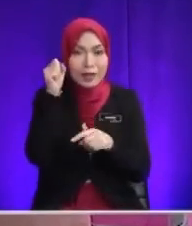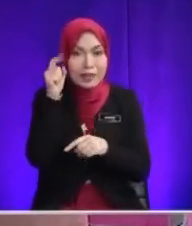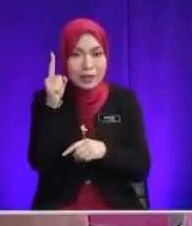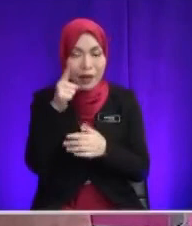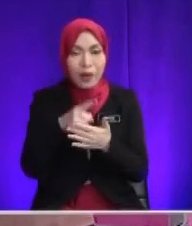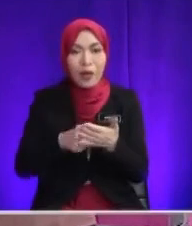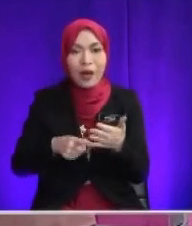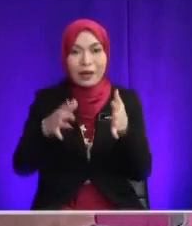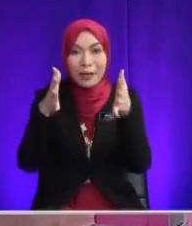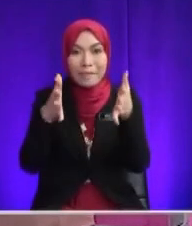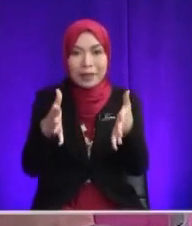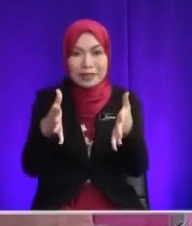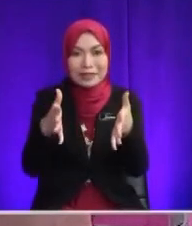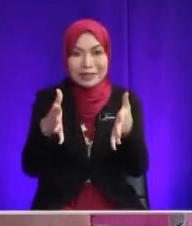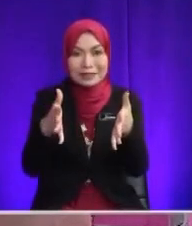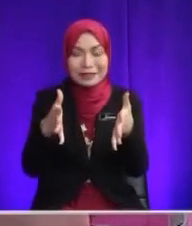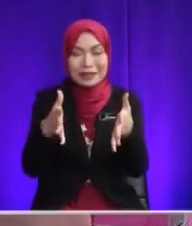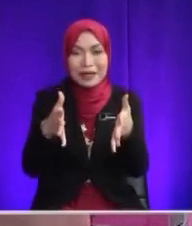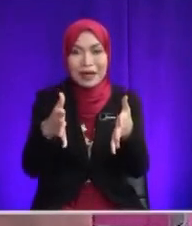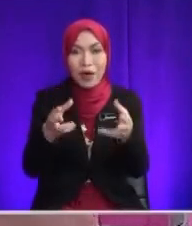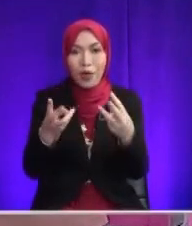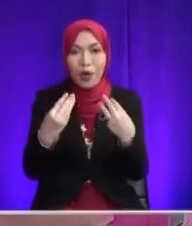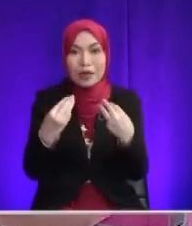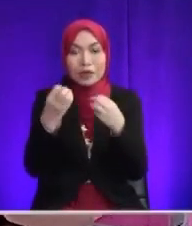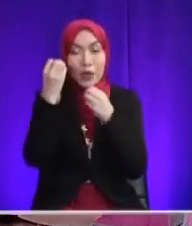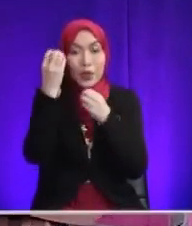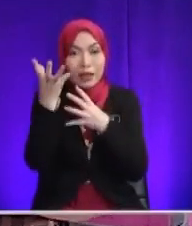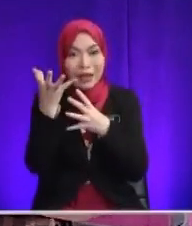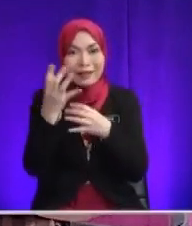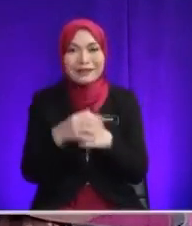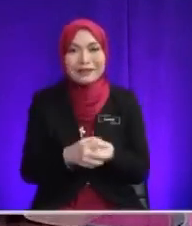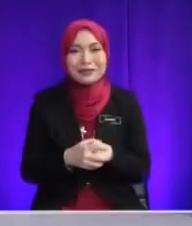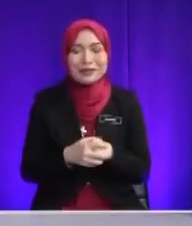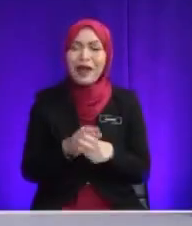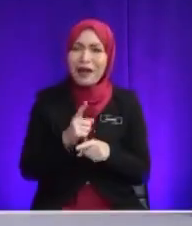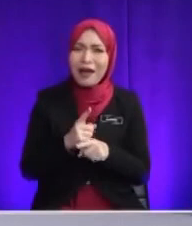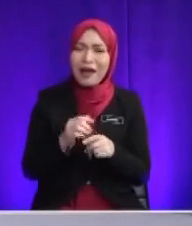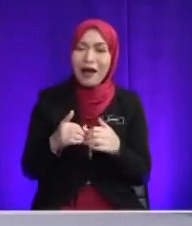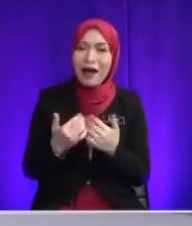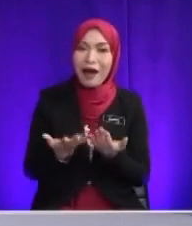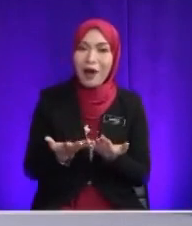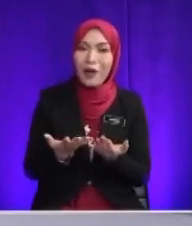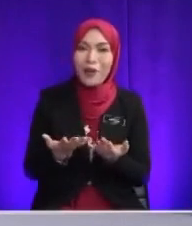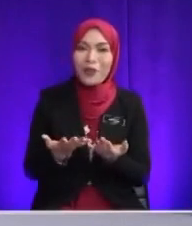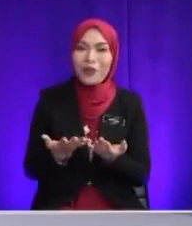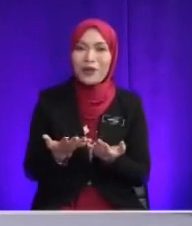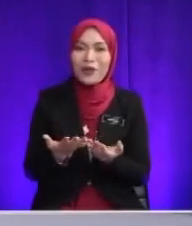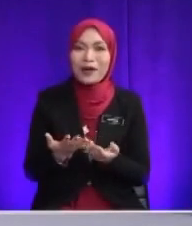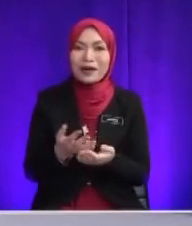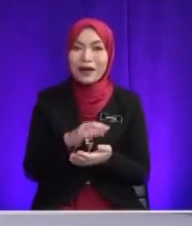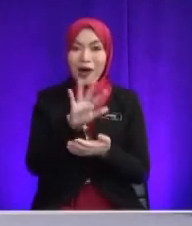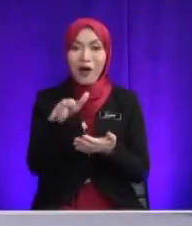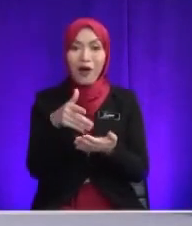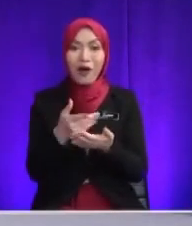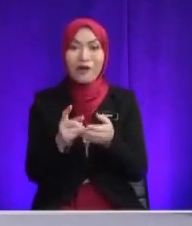come out with the perspective to respect the speaker's opinion. Right. And how did our friends on Google Meets, as well as those watching